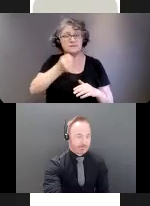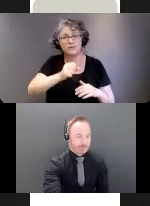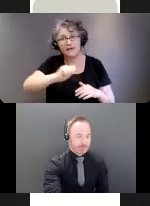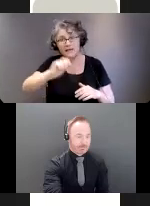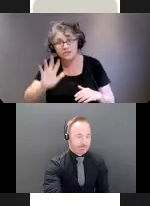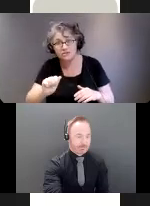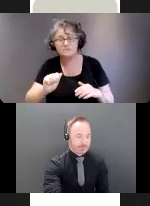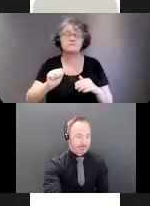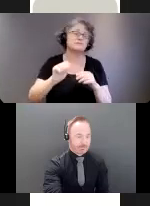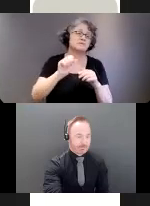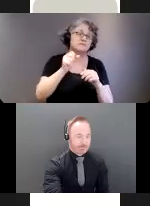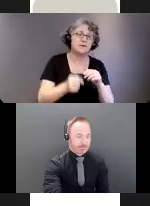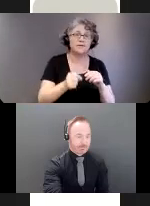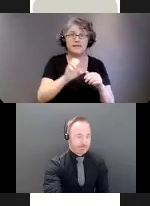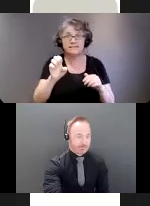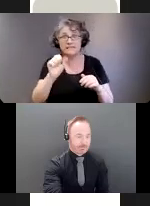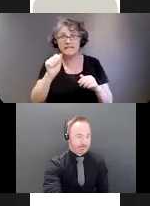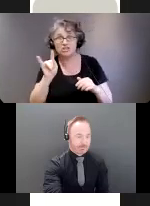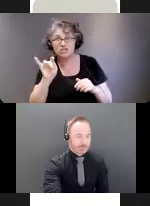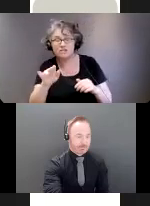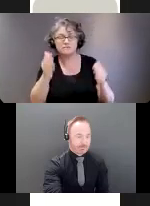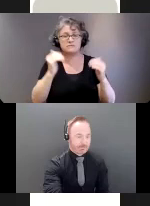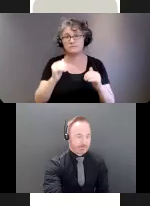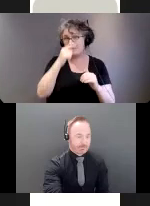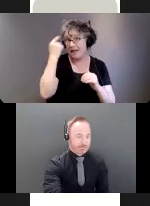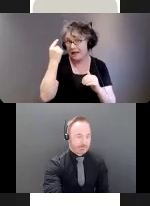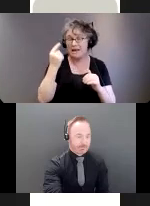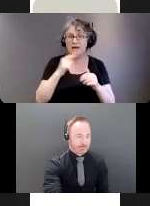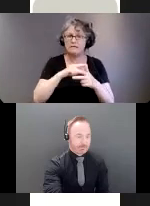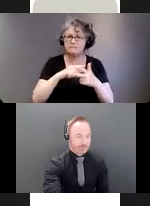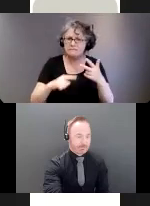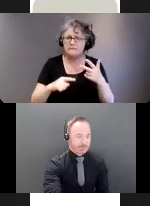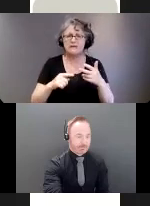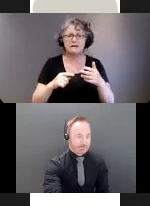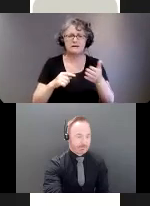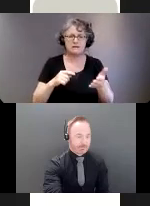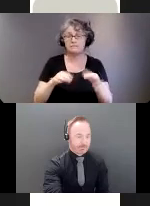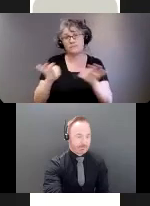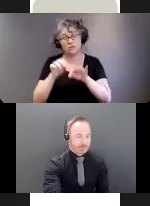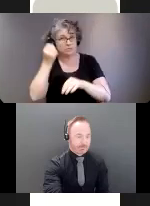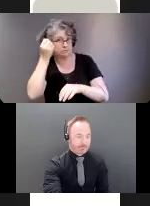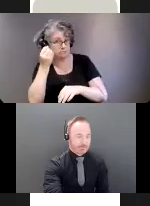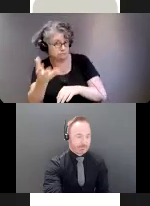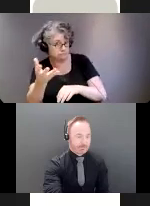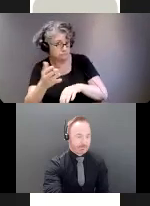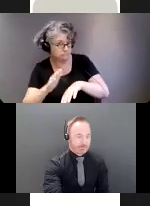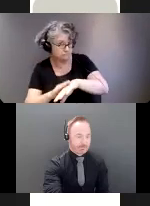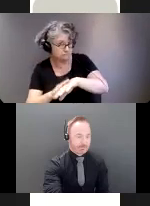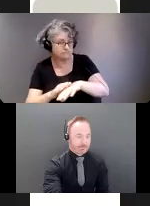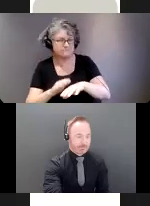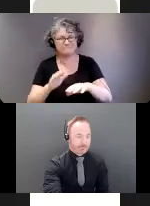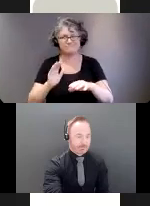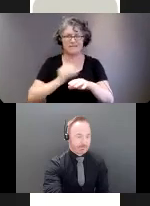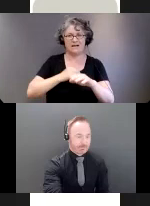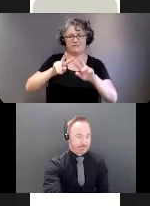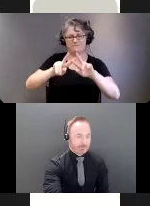Asian, East Asian, and Black. And it is important to note that there are several limitations to the